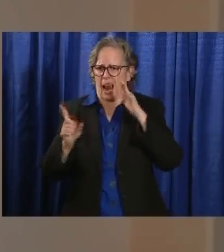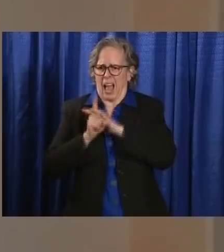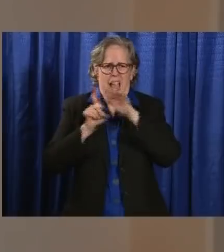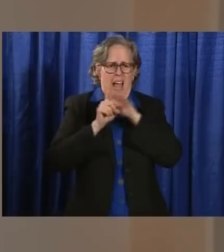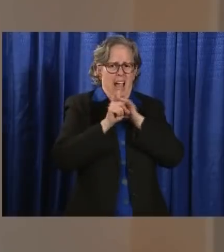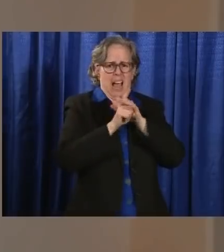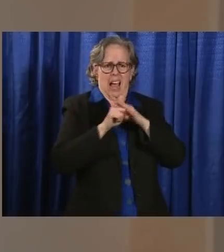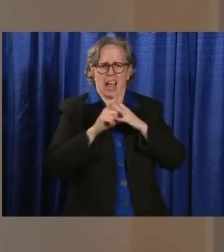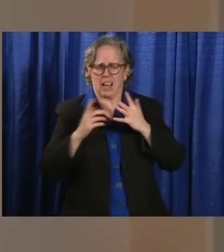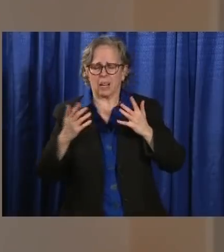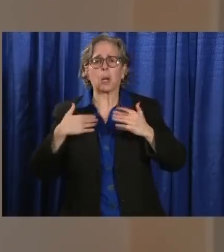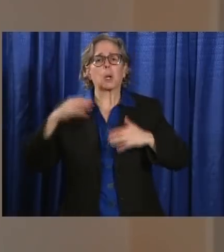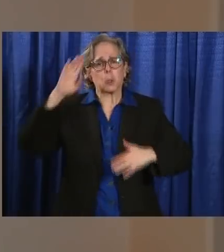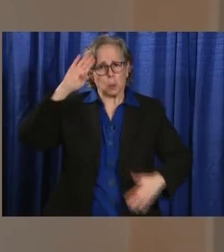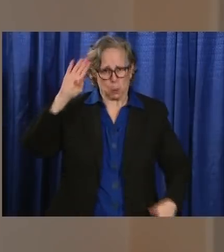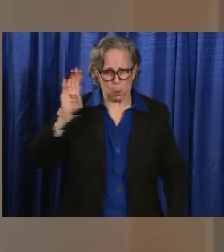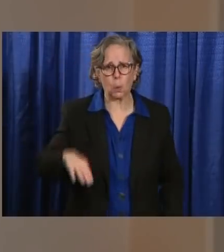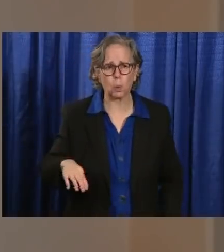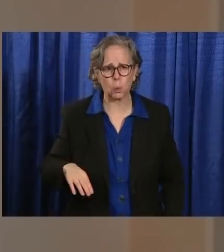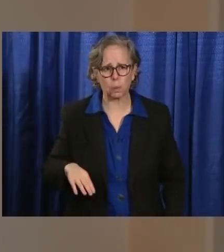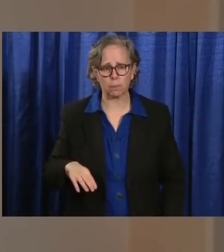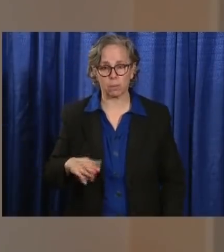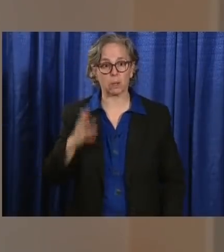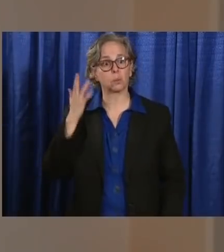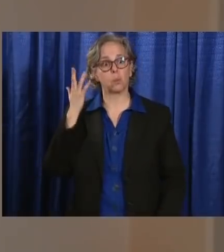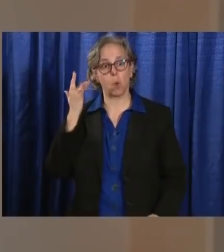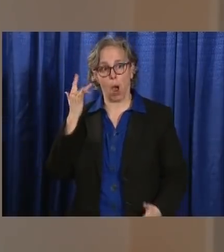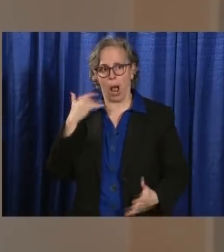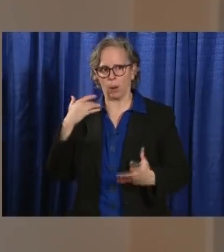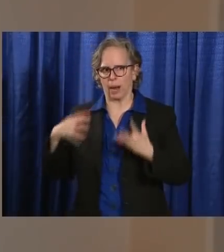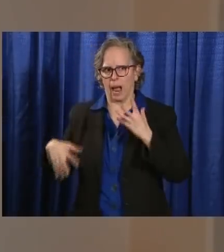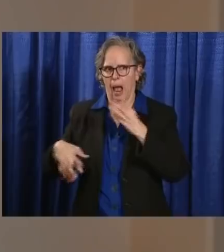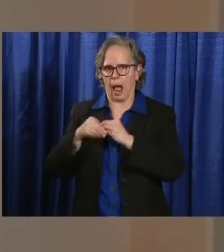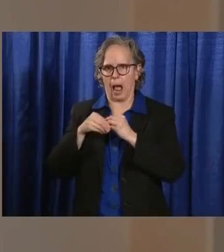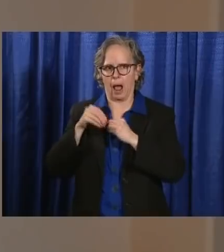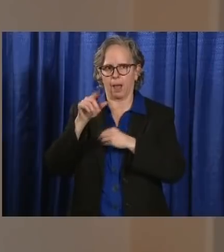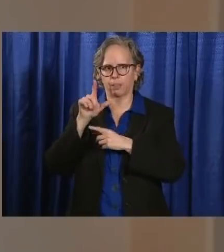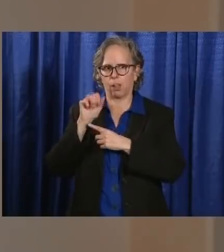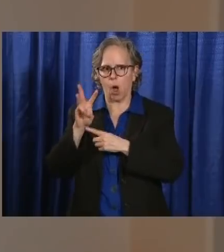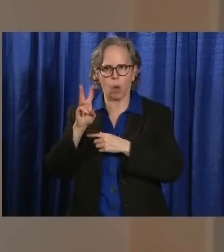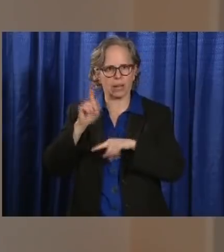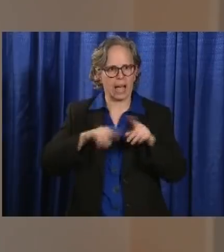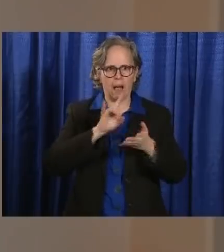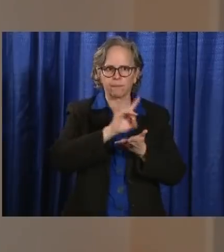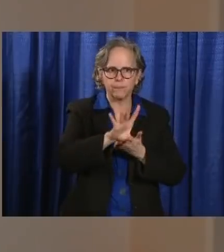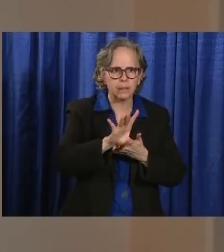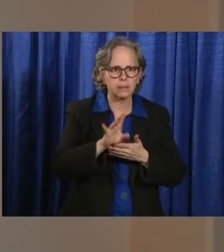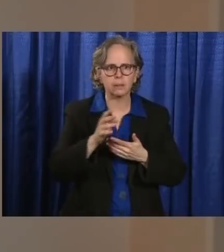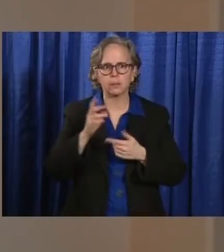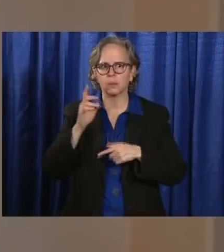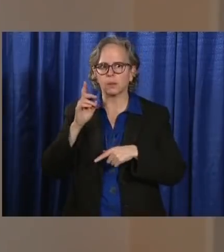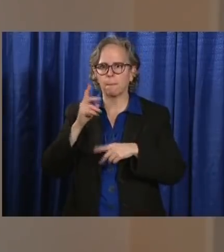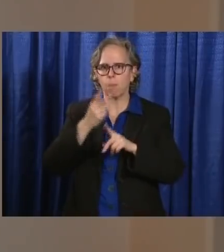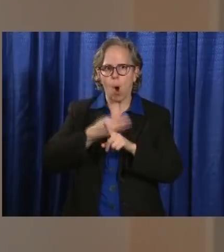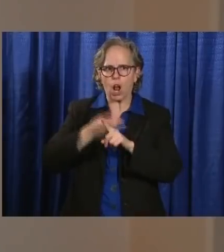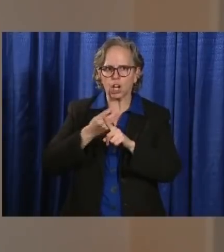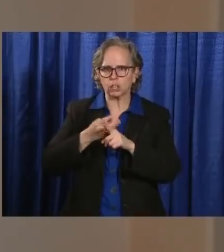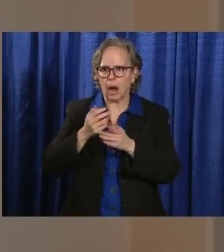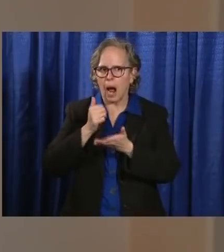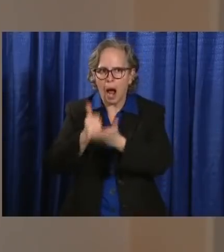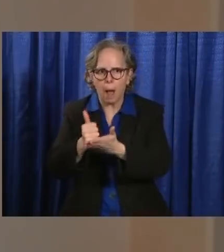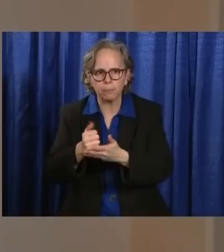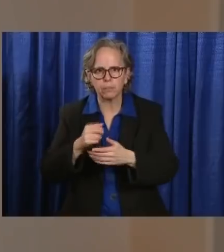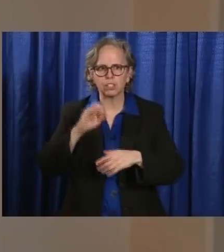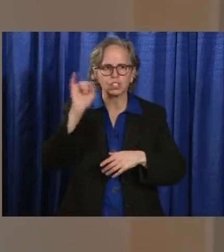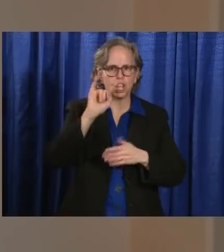put into law that someone can't be evicted. We've given mortgage relief. We've given insurance relief. All of these things trying to hit, for the